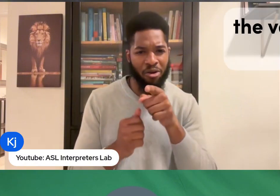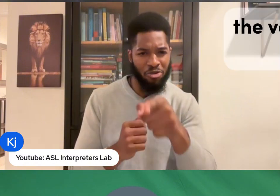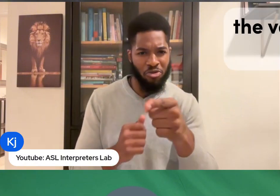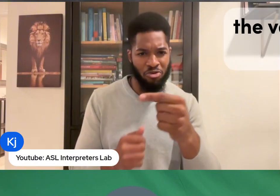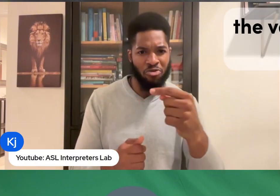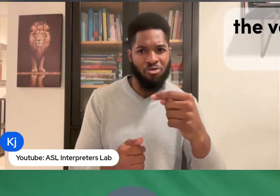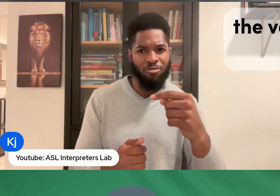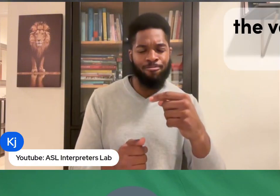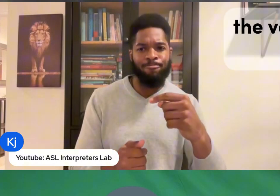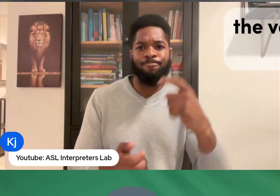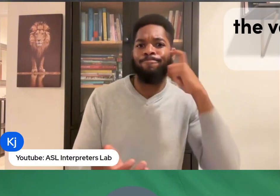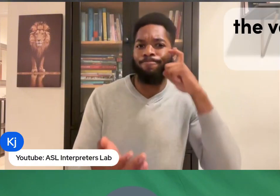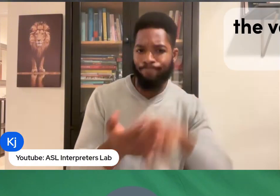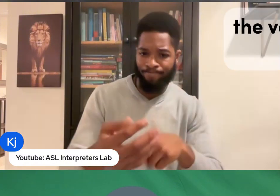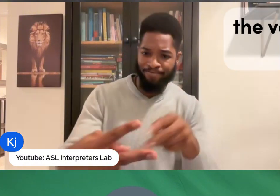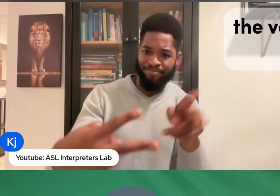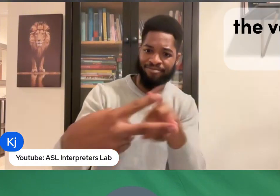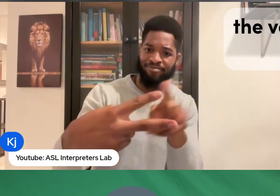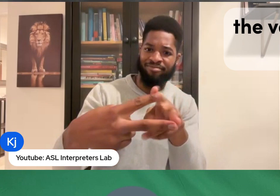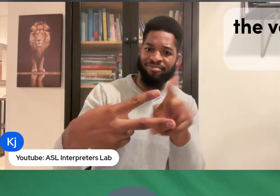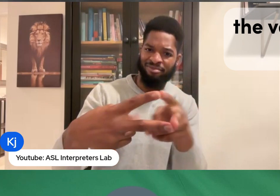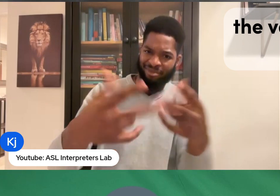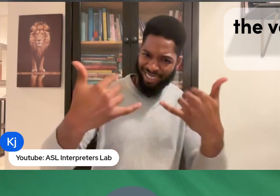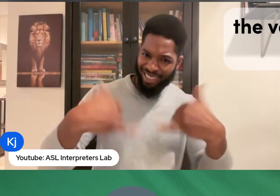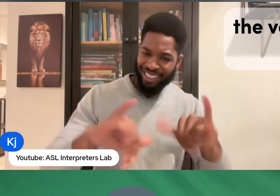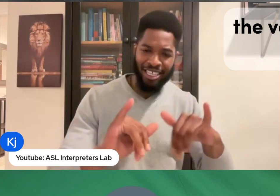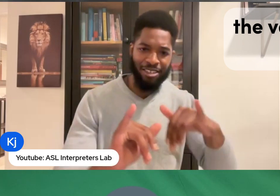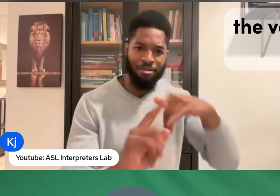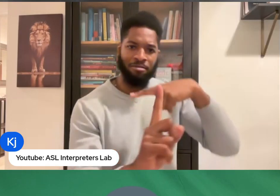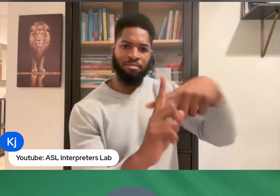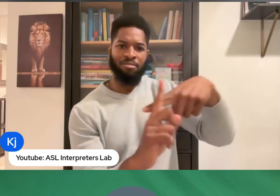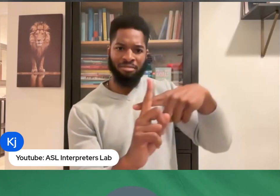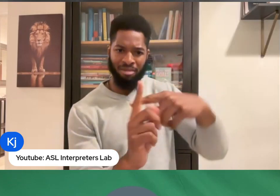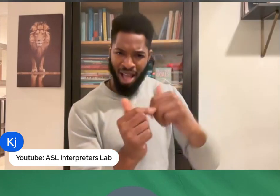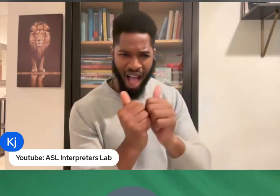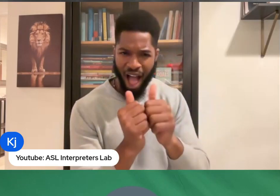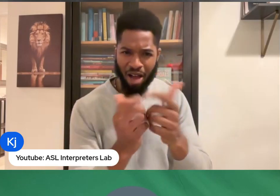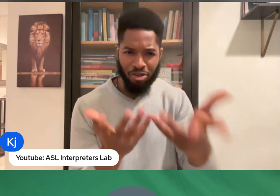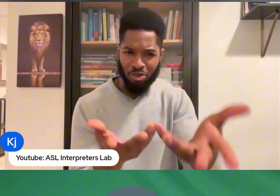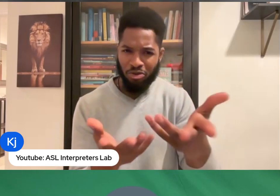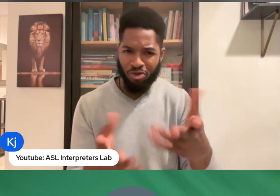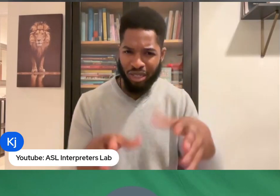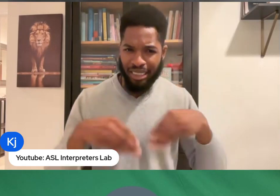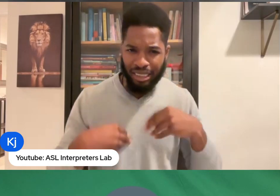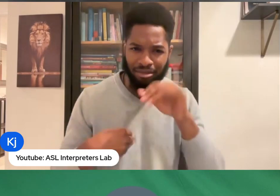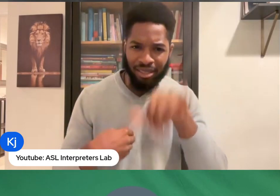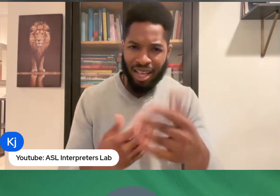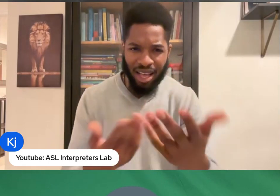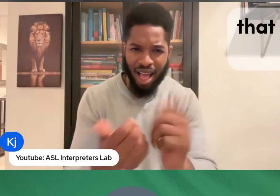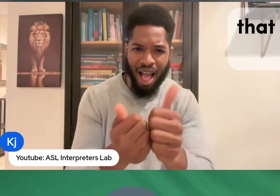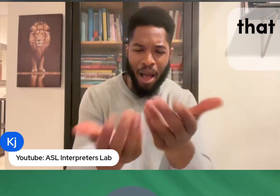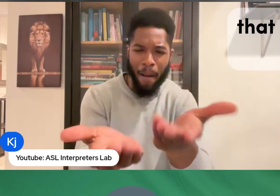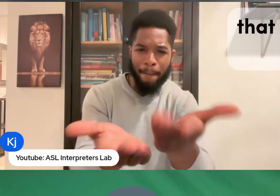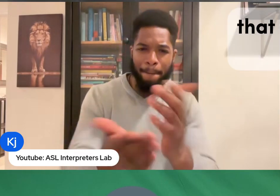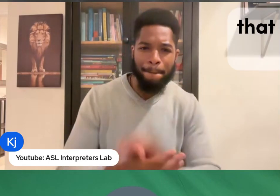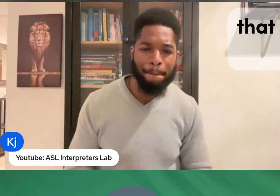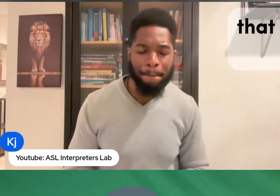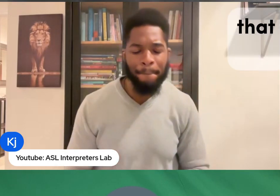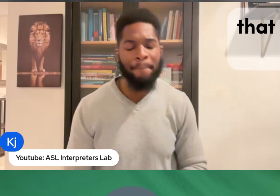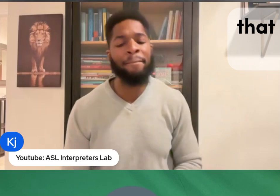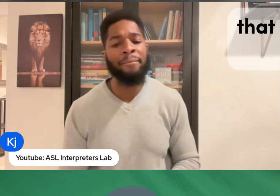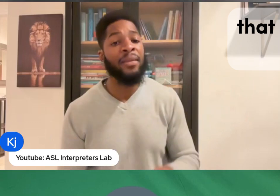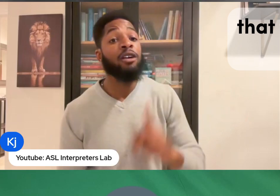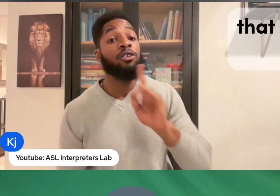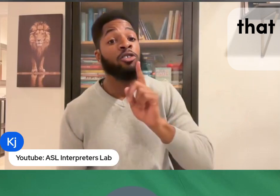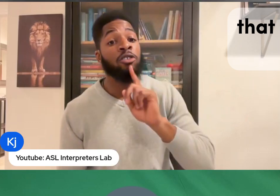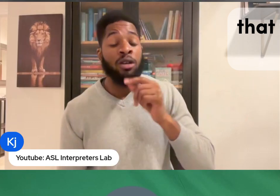very technology that you may see differently? Yes, well, I will say that the